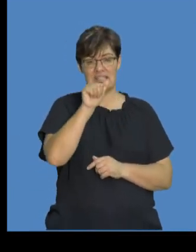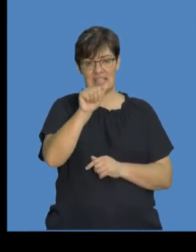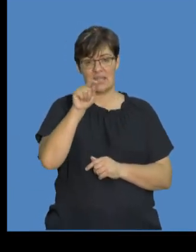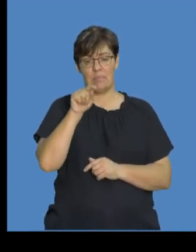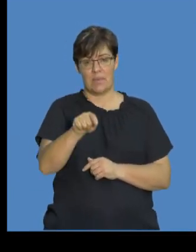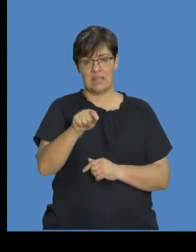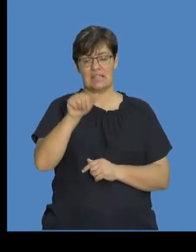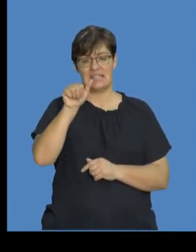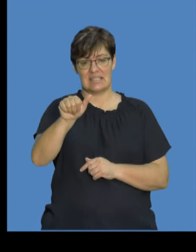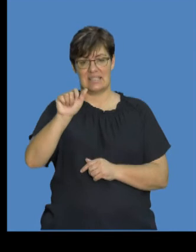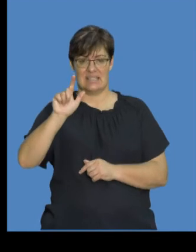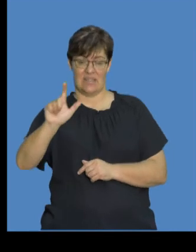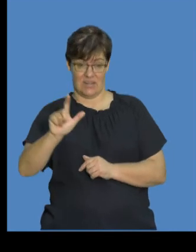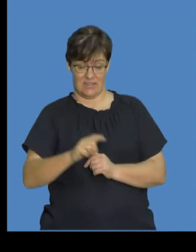of